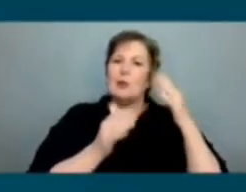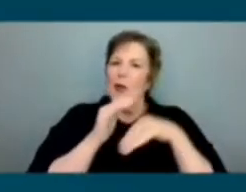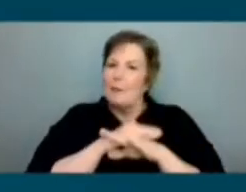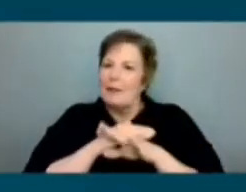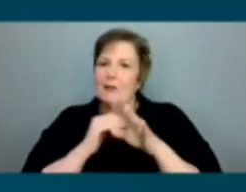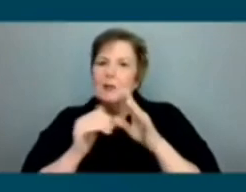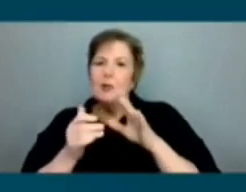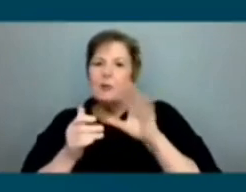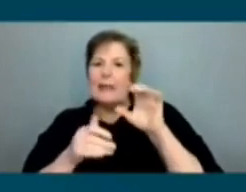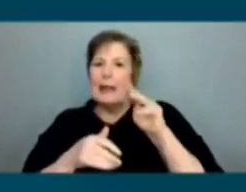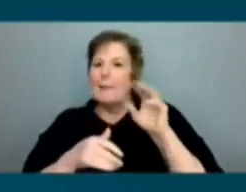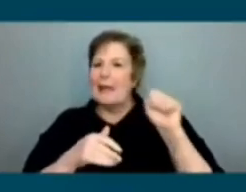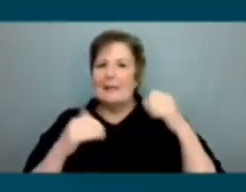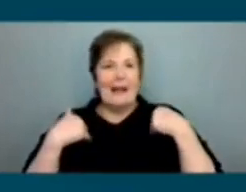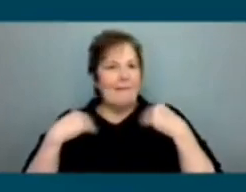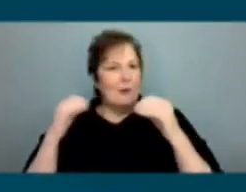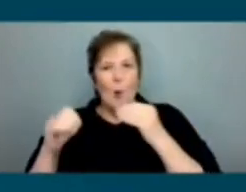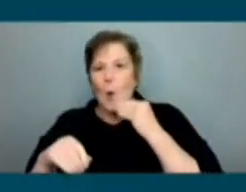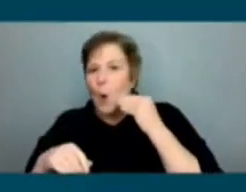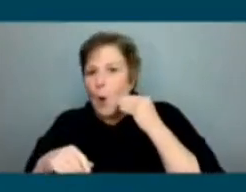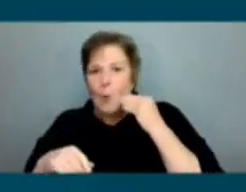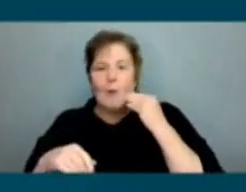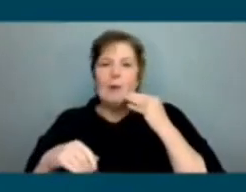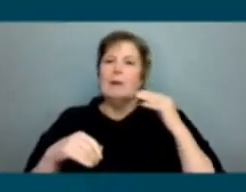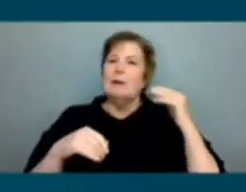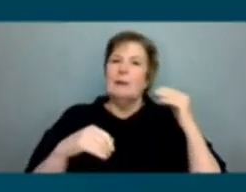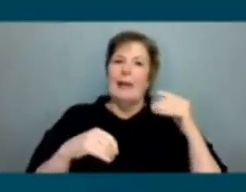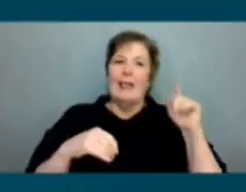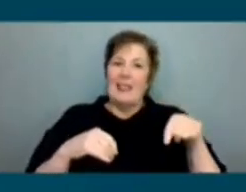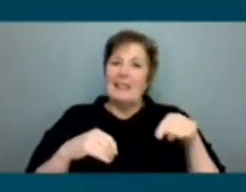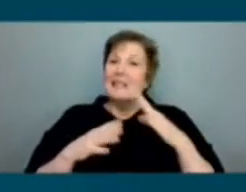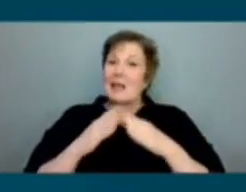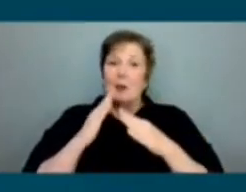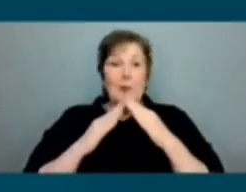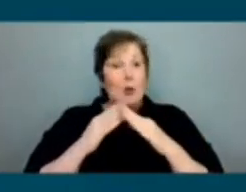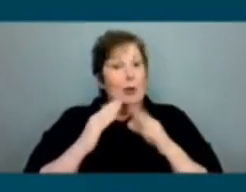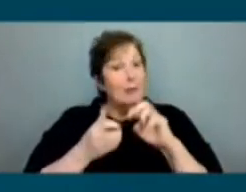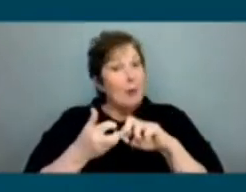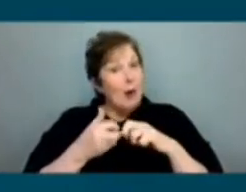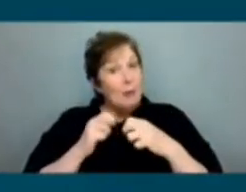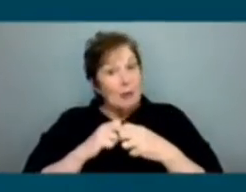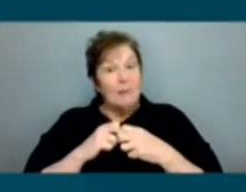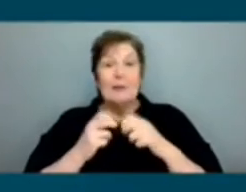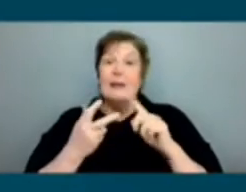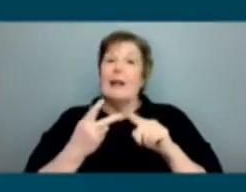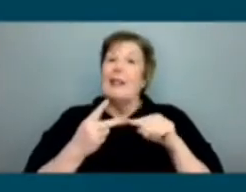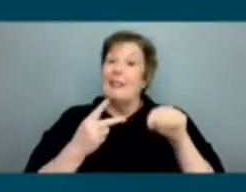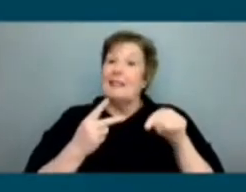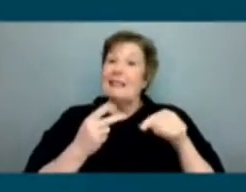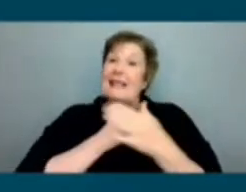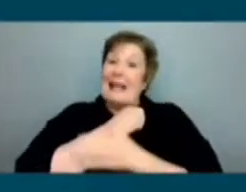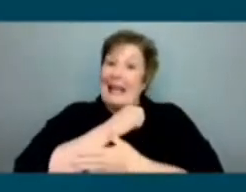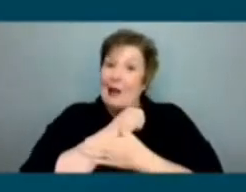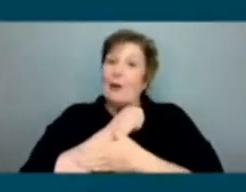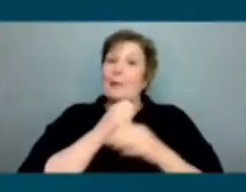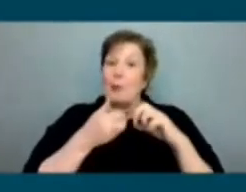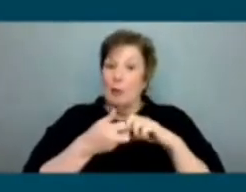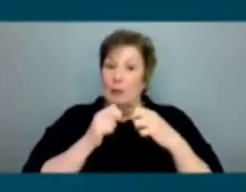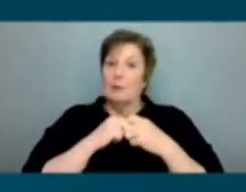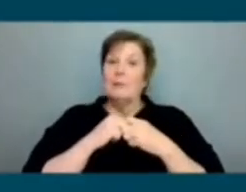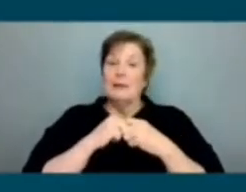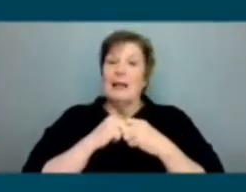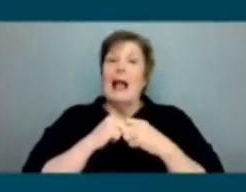or housing instability? This is a community problem. This is a county problem. And this is a